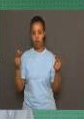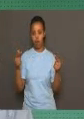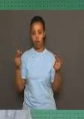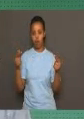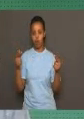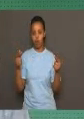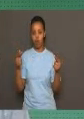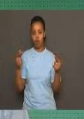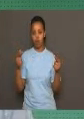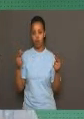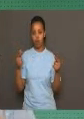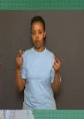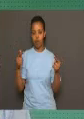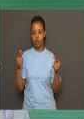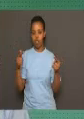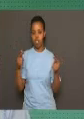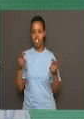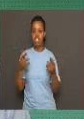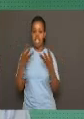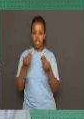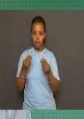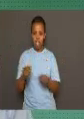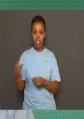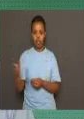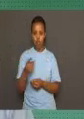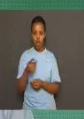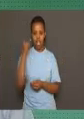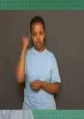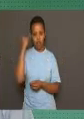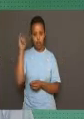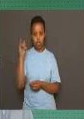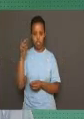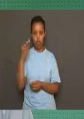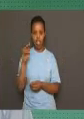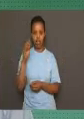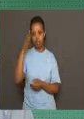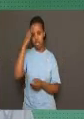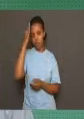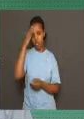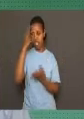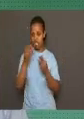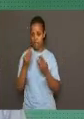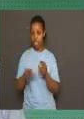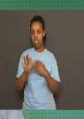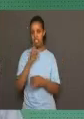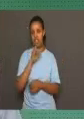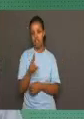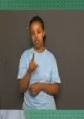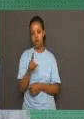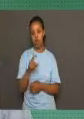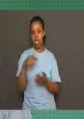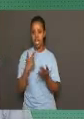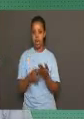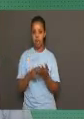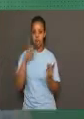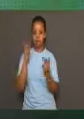insight achieved through a gradual building up of knowledge, leading to a successful